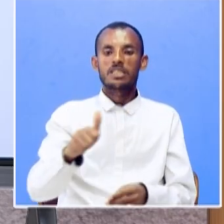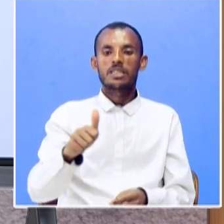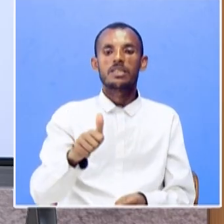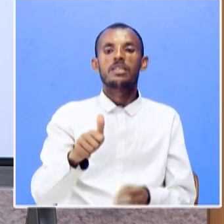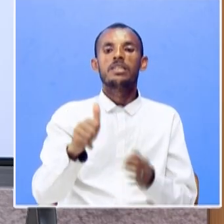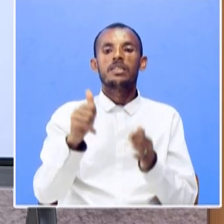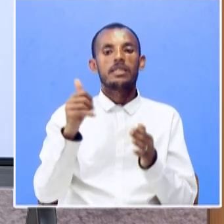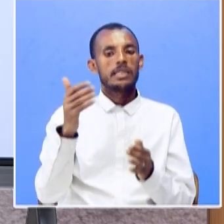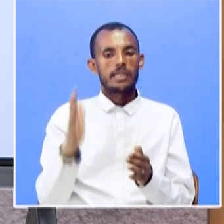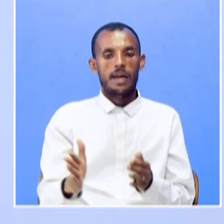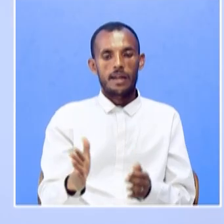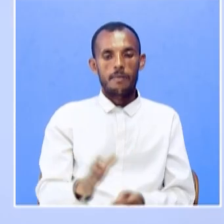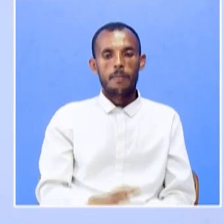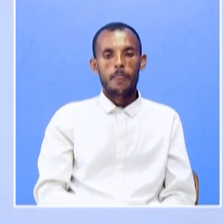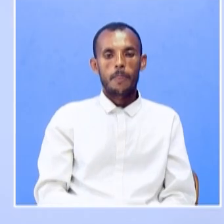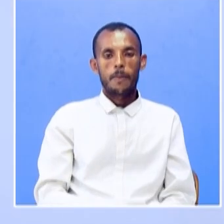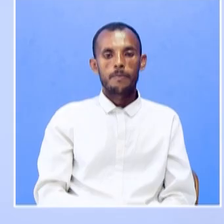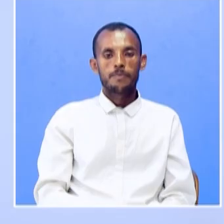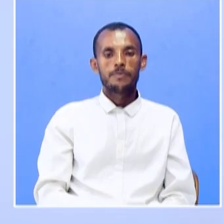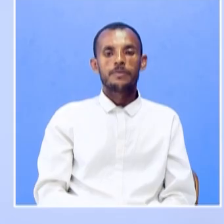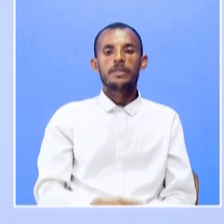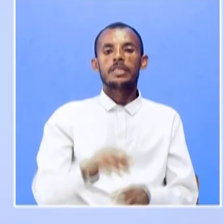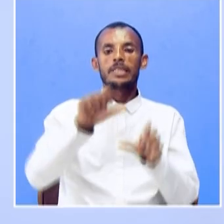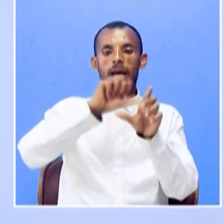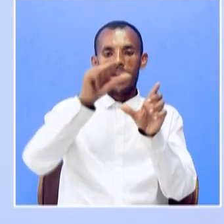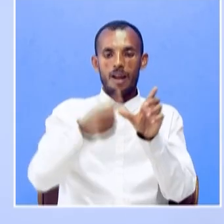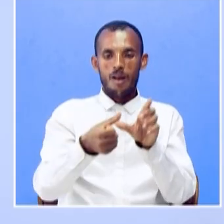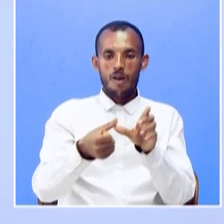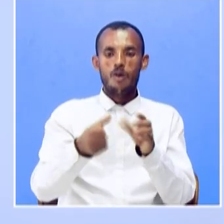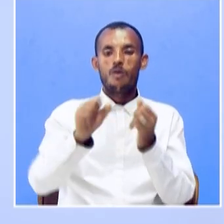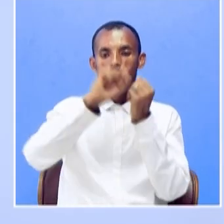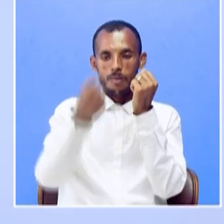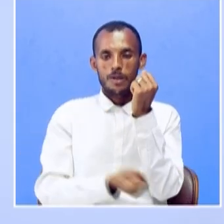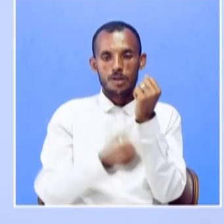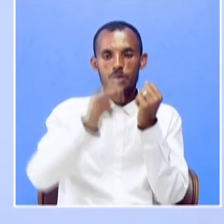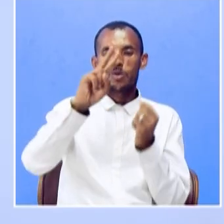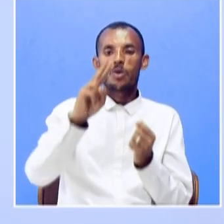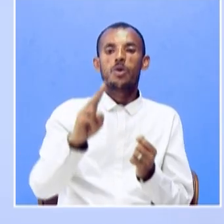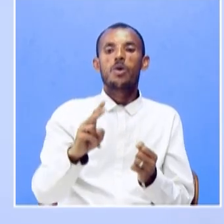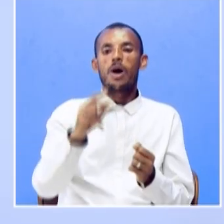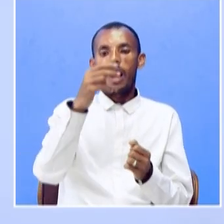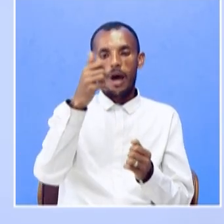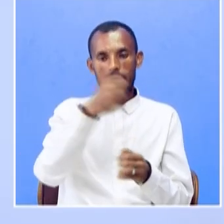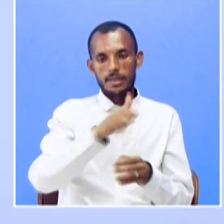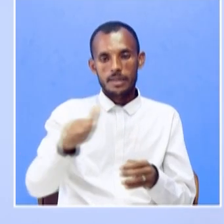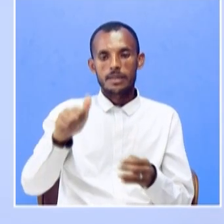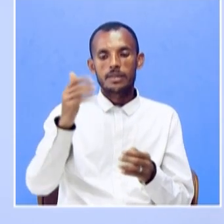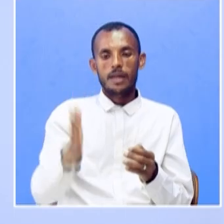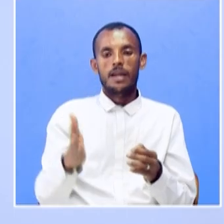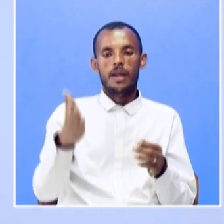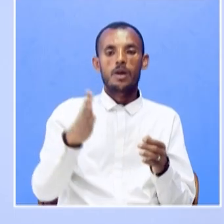and DC are adjacent sides. The angles formed by two adjacent sides, we call it interior angle, as you can